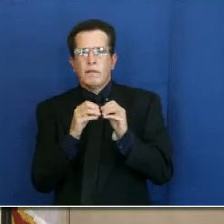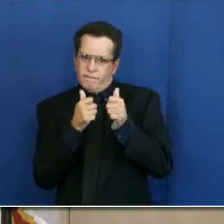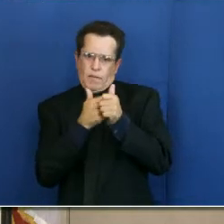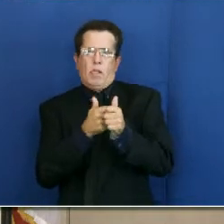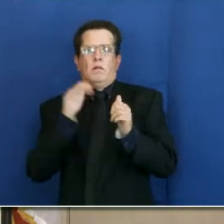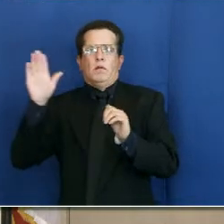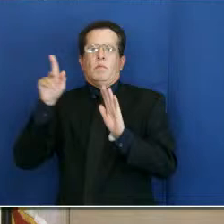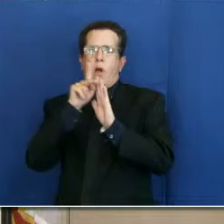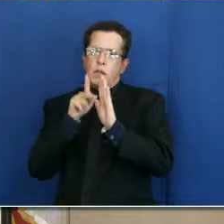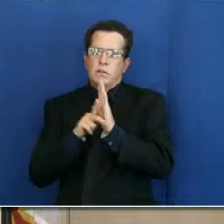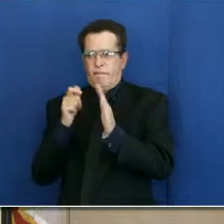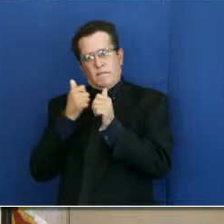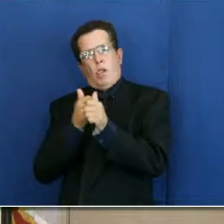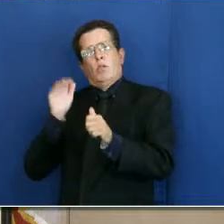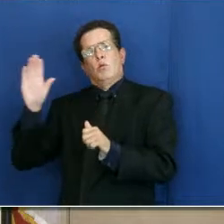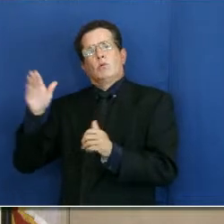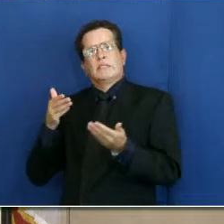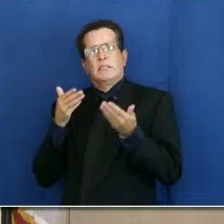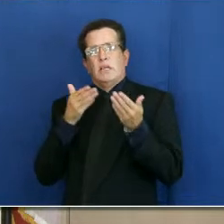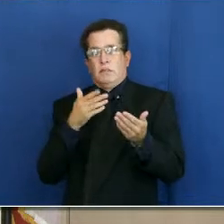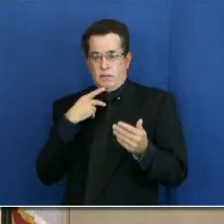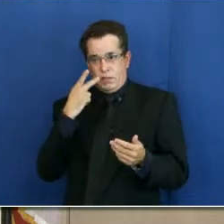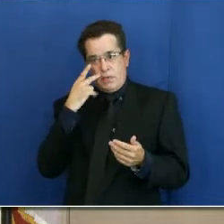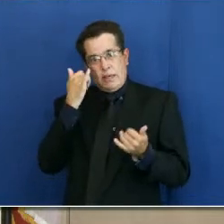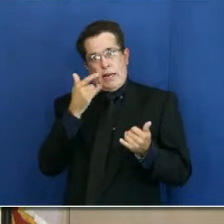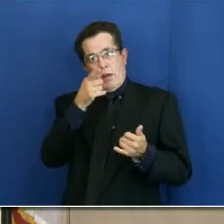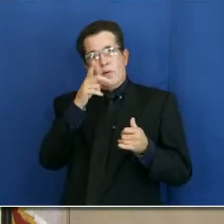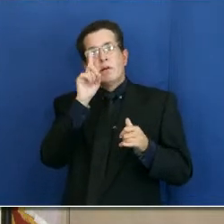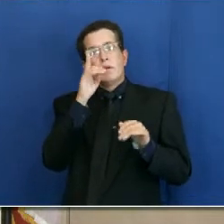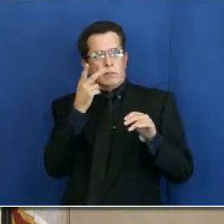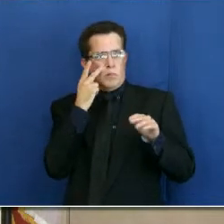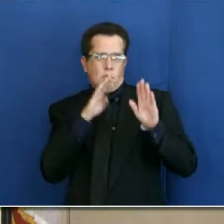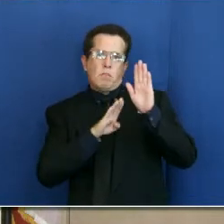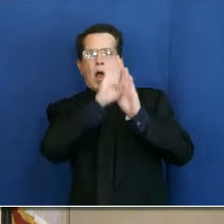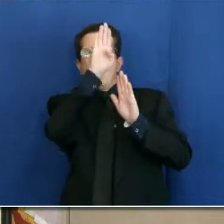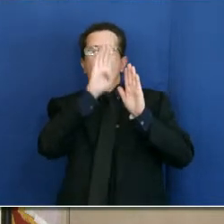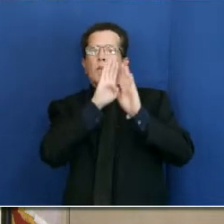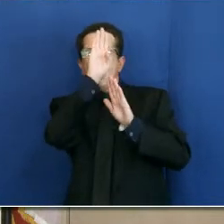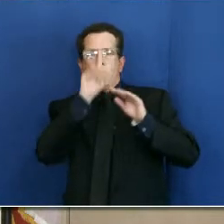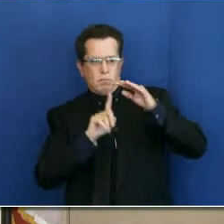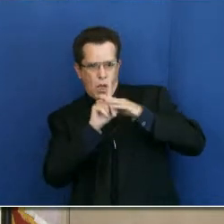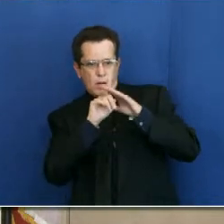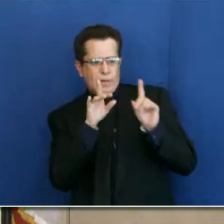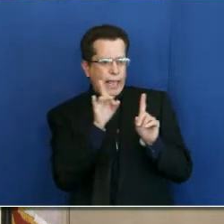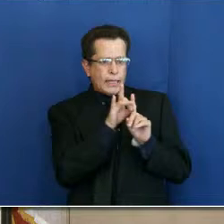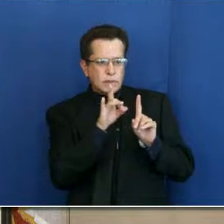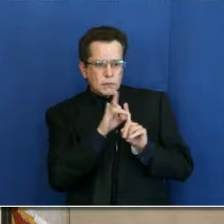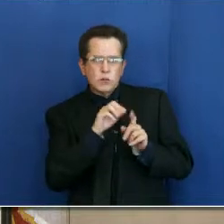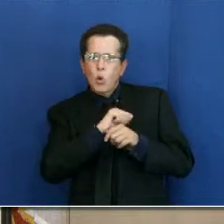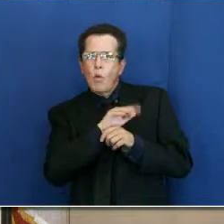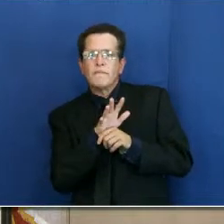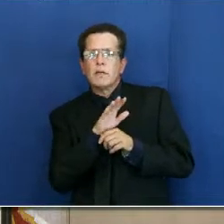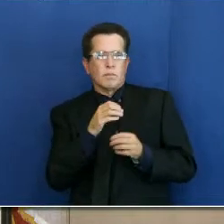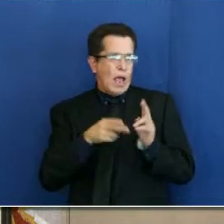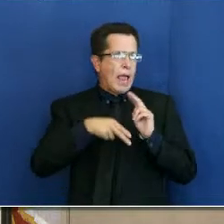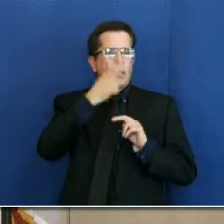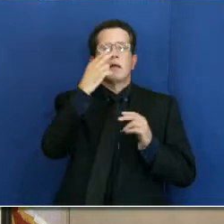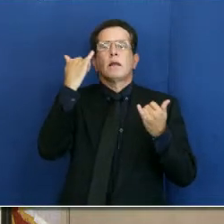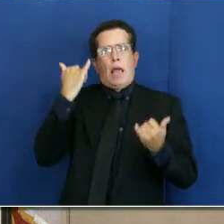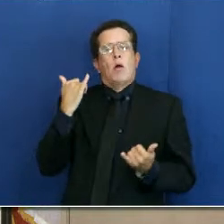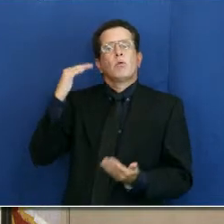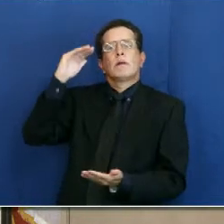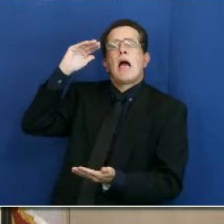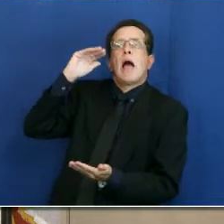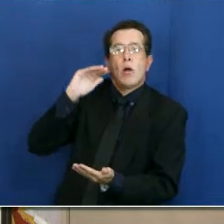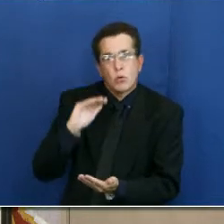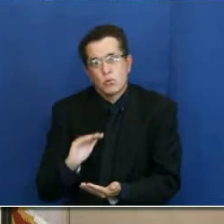undeniable that we had a significant increase in cases. Actions were taken. The number of cases have come down. And so it's clear that the actions